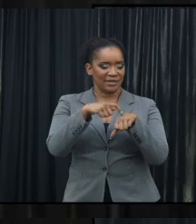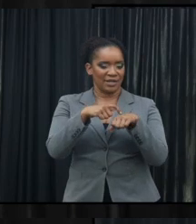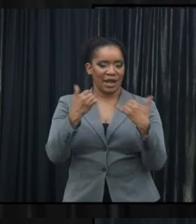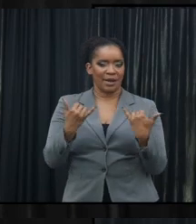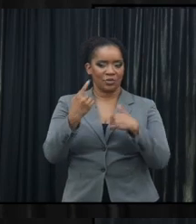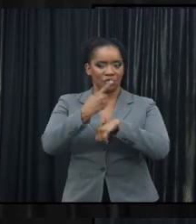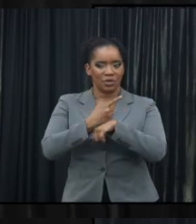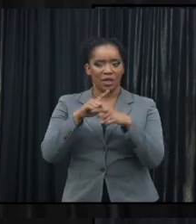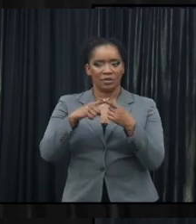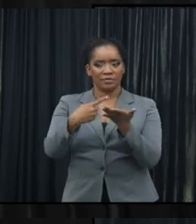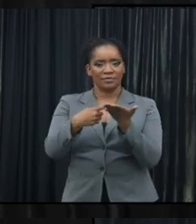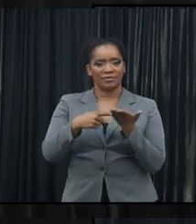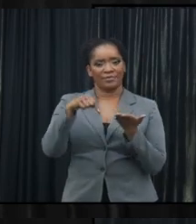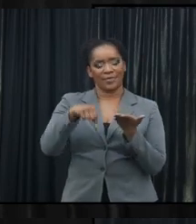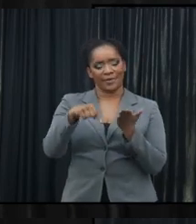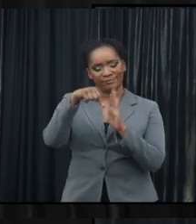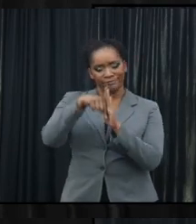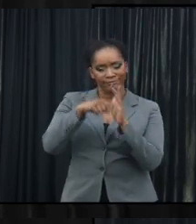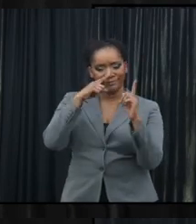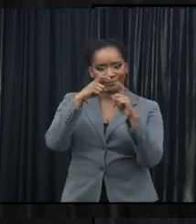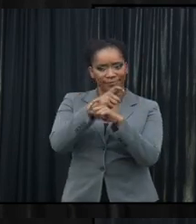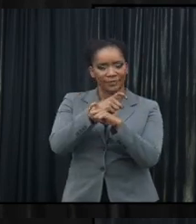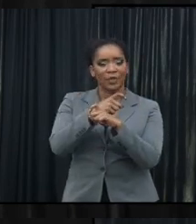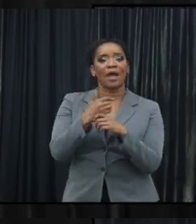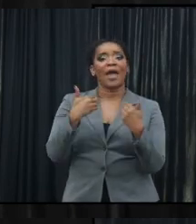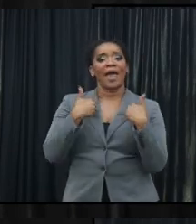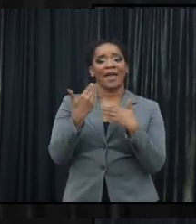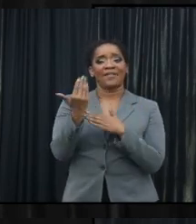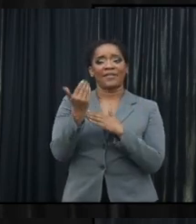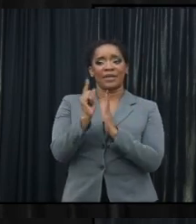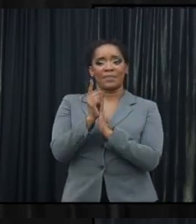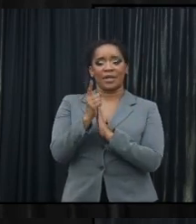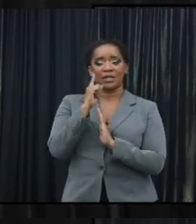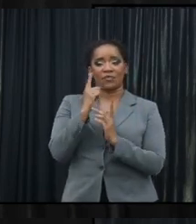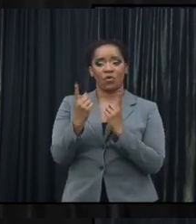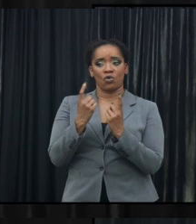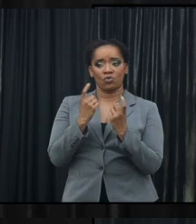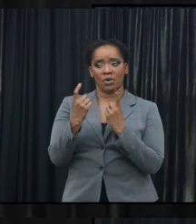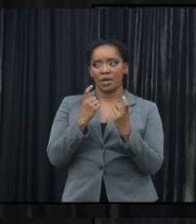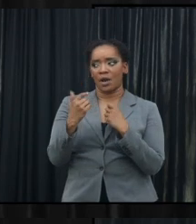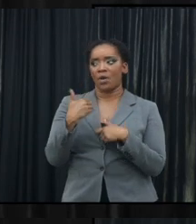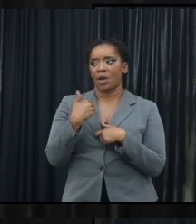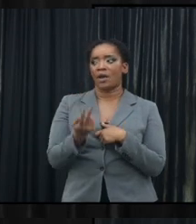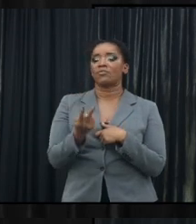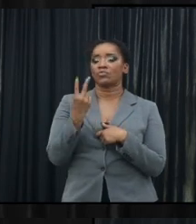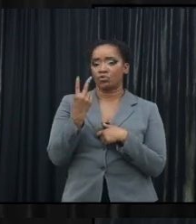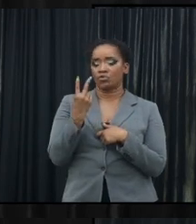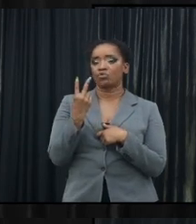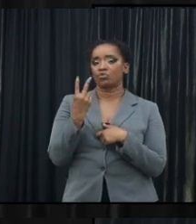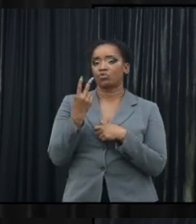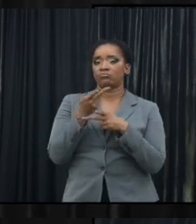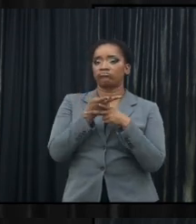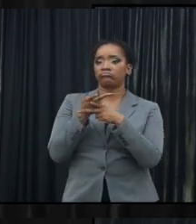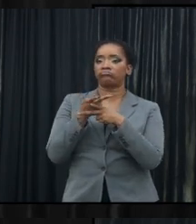this very complicated subject. Now we have 15 minutes for Q&A. We have two monitors in the room with microphones.